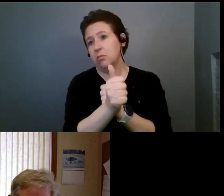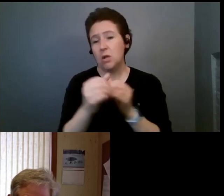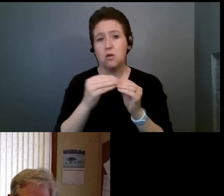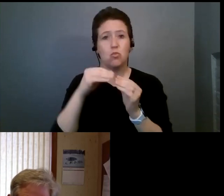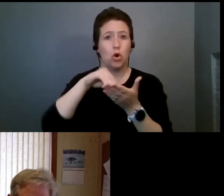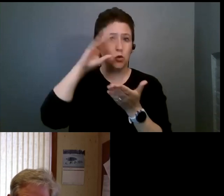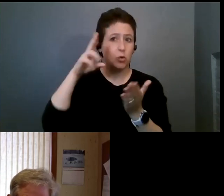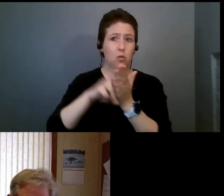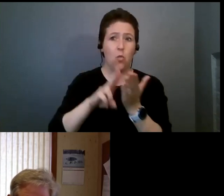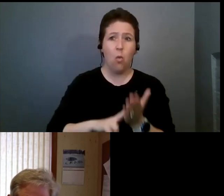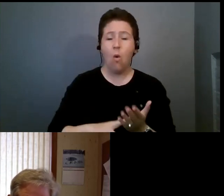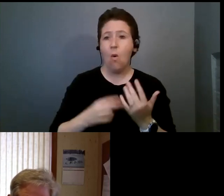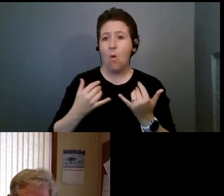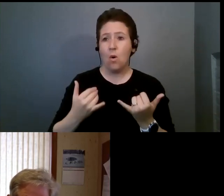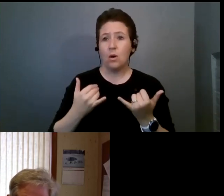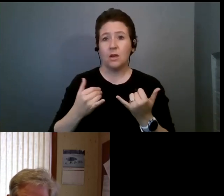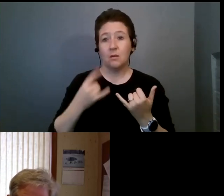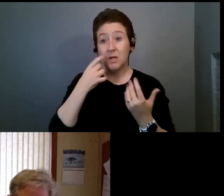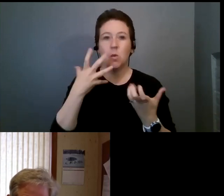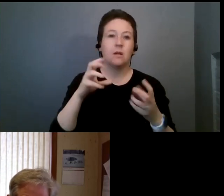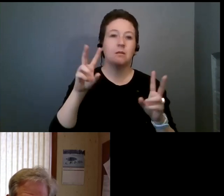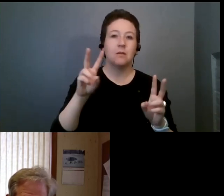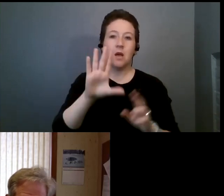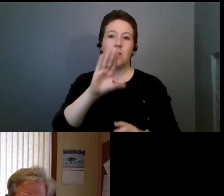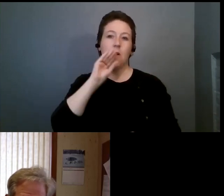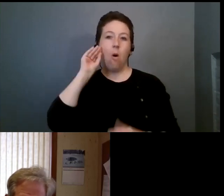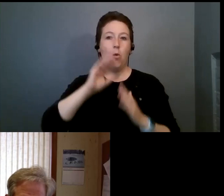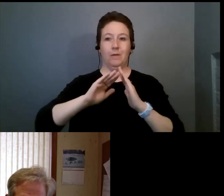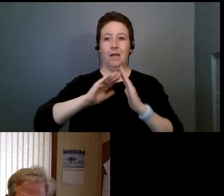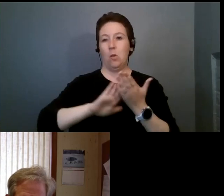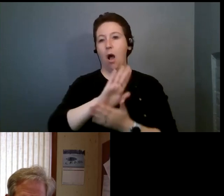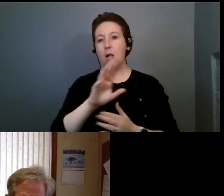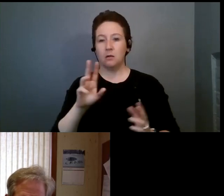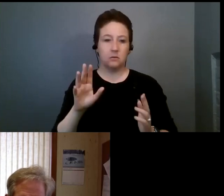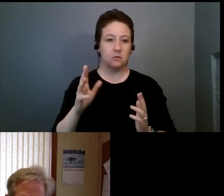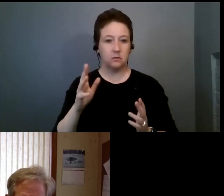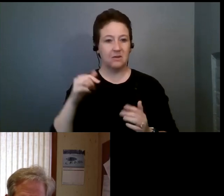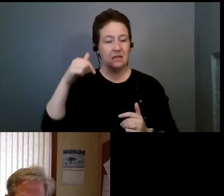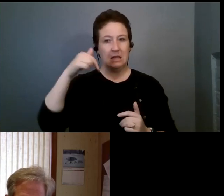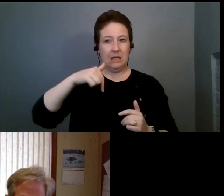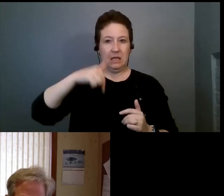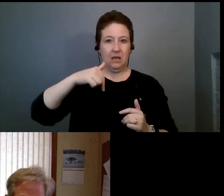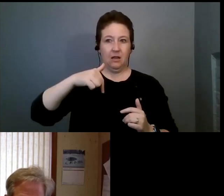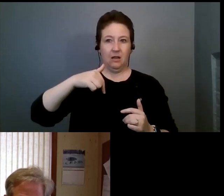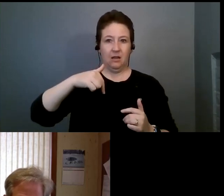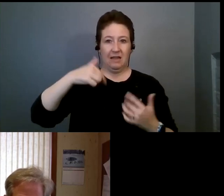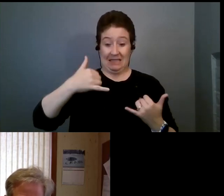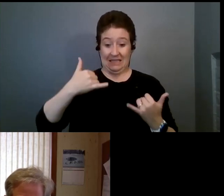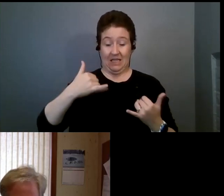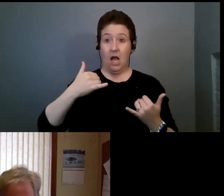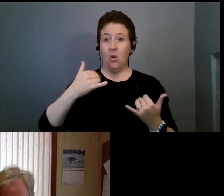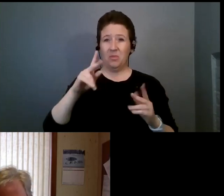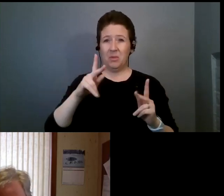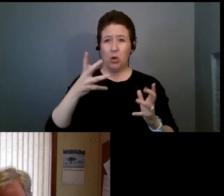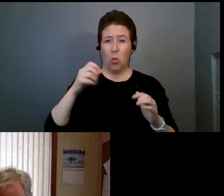students, coming to their hometown college. Is really, this is in some cases not the time where people are comfortable